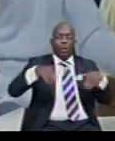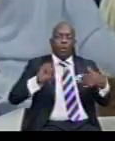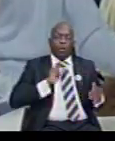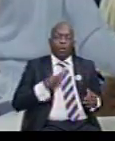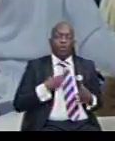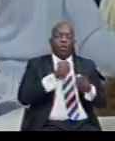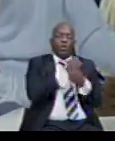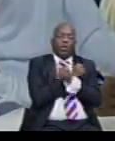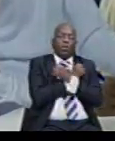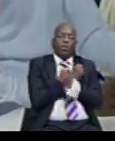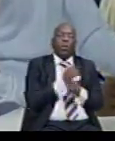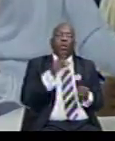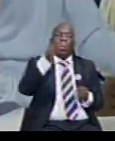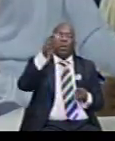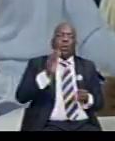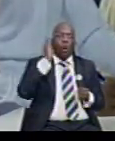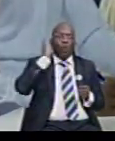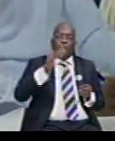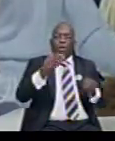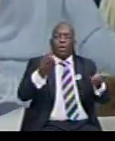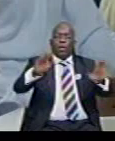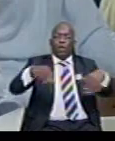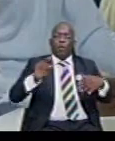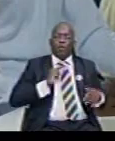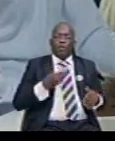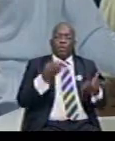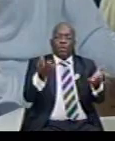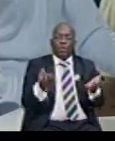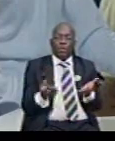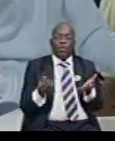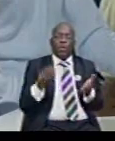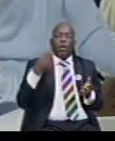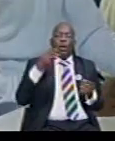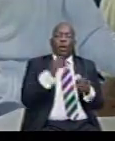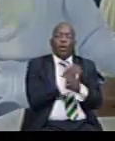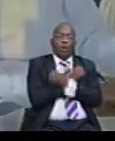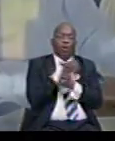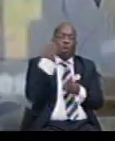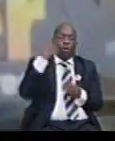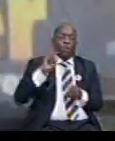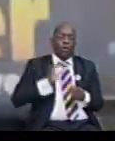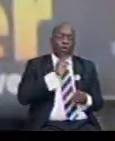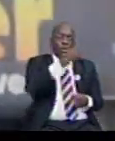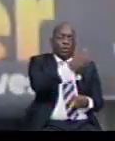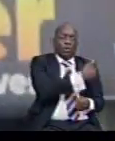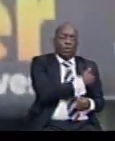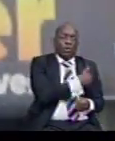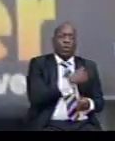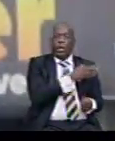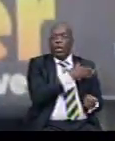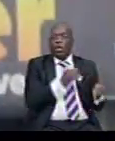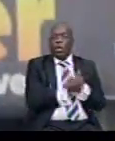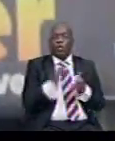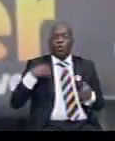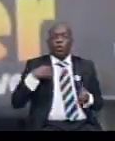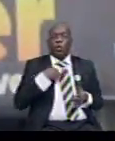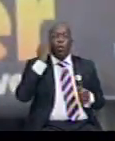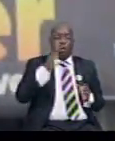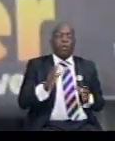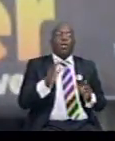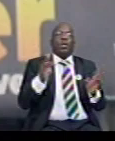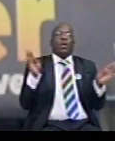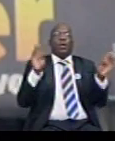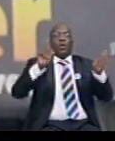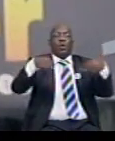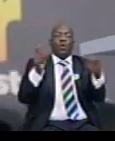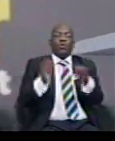us the drive from within, the love for souls, that we will reach out to them, whatever is